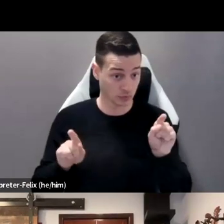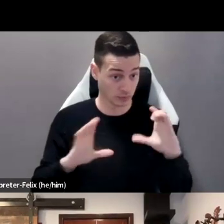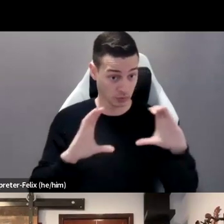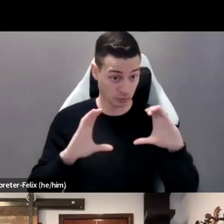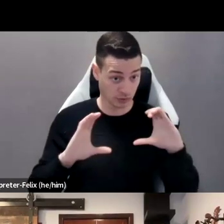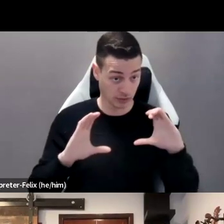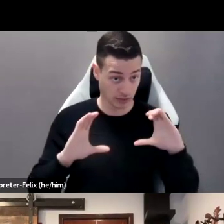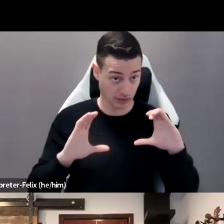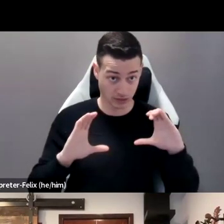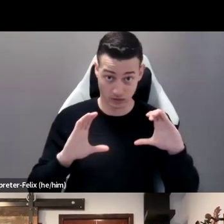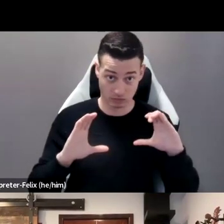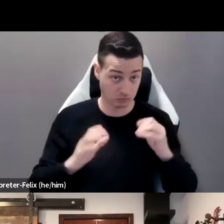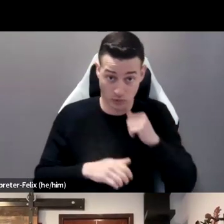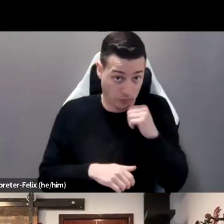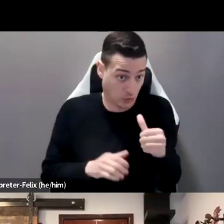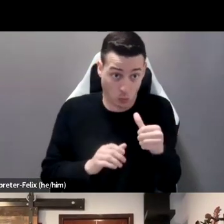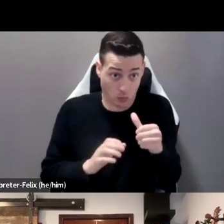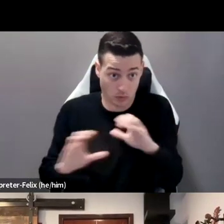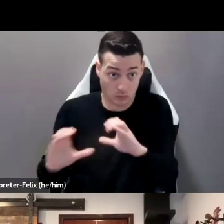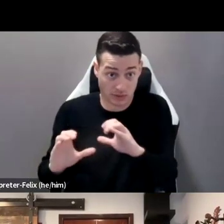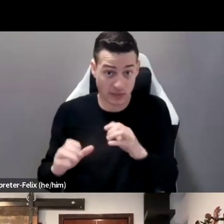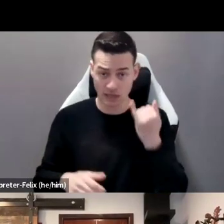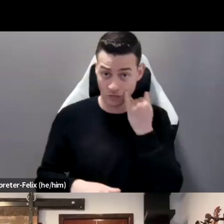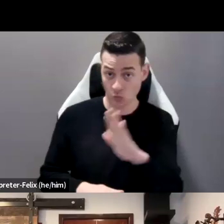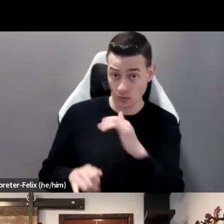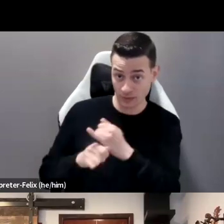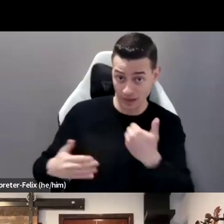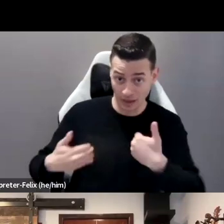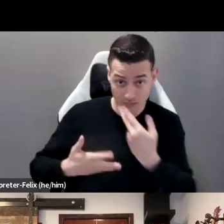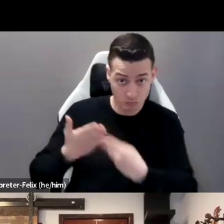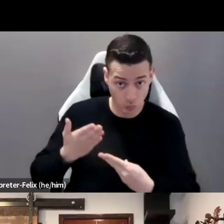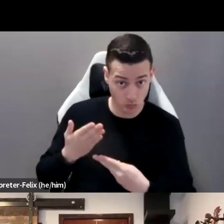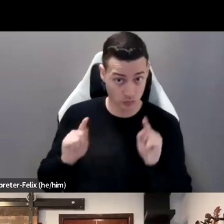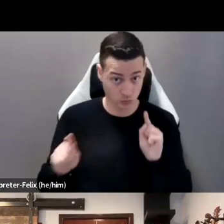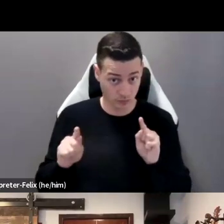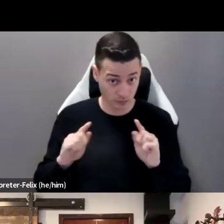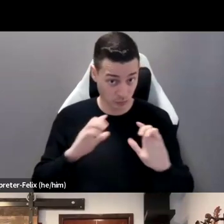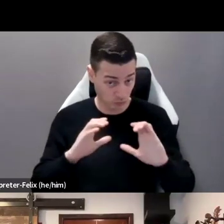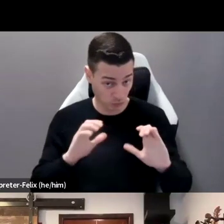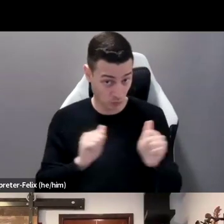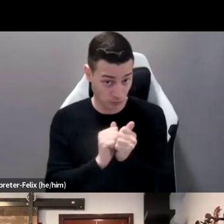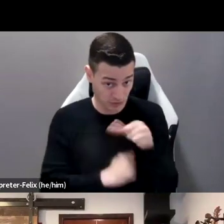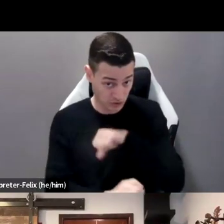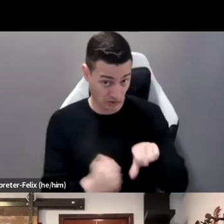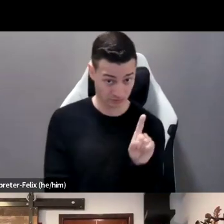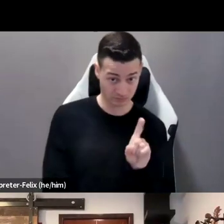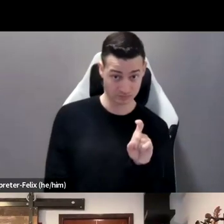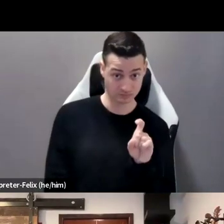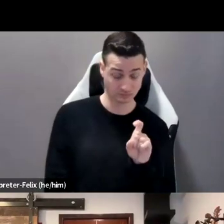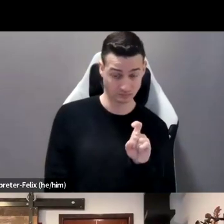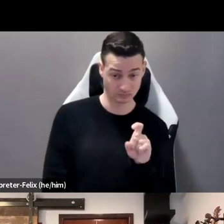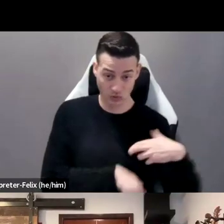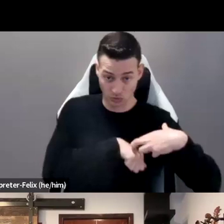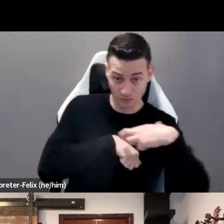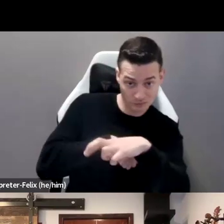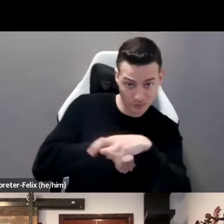the connection if your campus has both? Do the LGBTQ resource centers point students in that